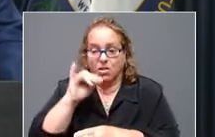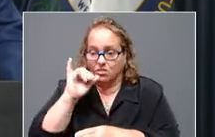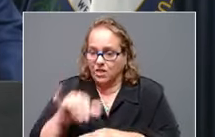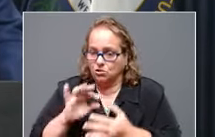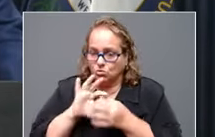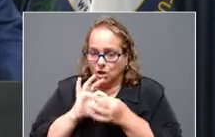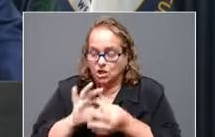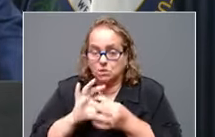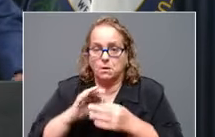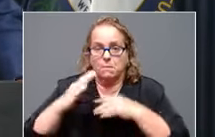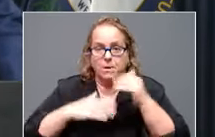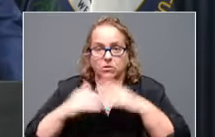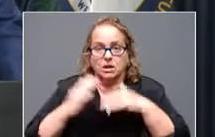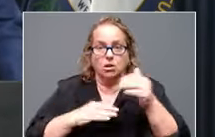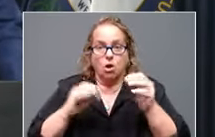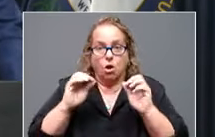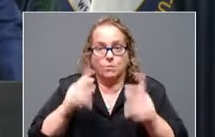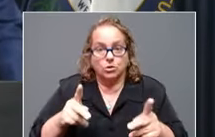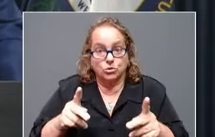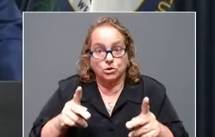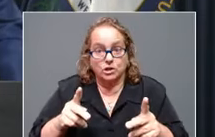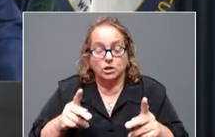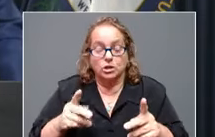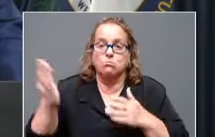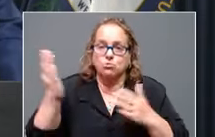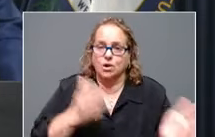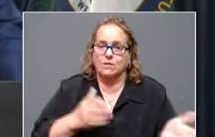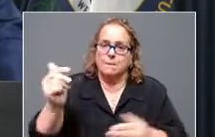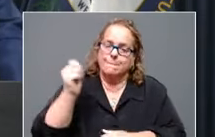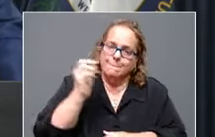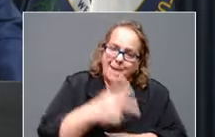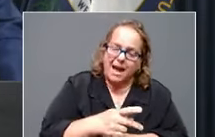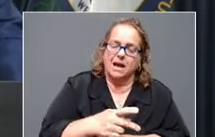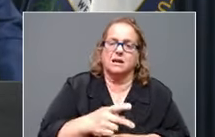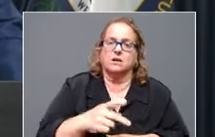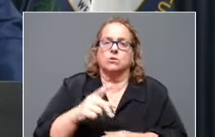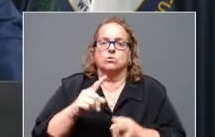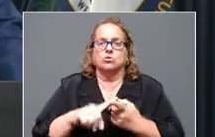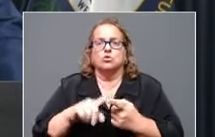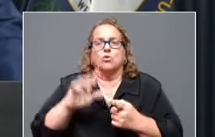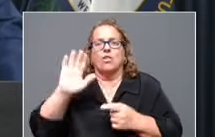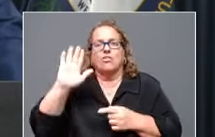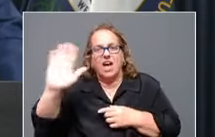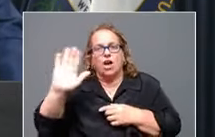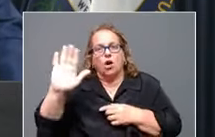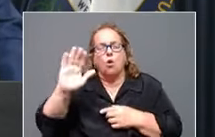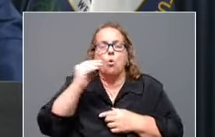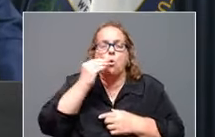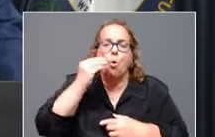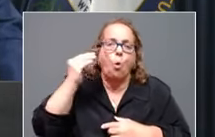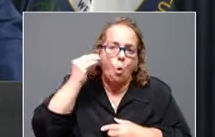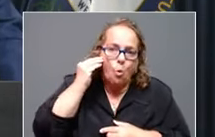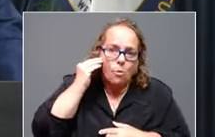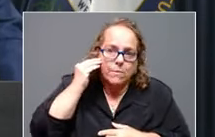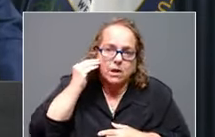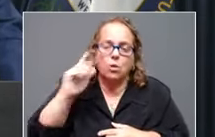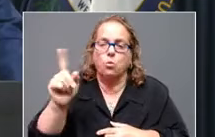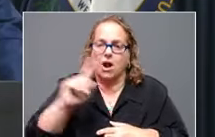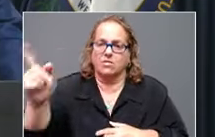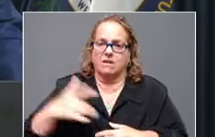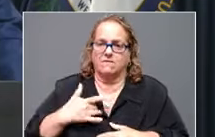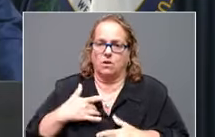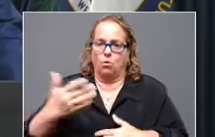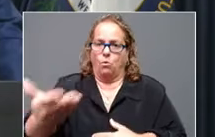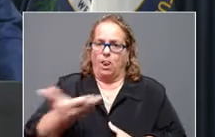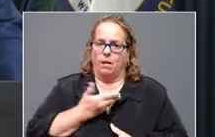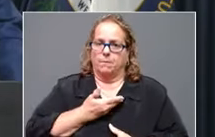I know there's a lot of questions about masks, but masks work. I have direct evidence of this.